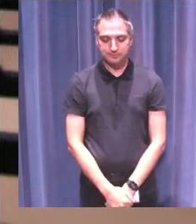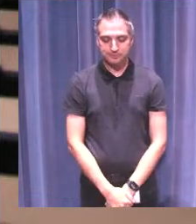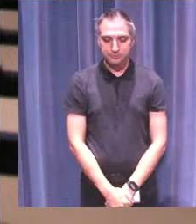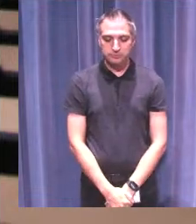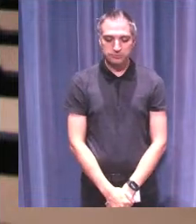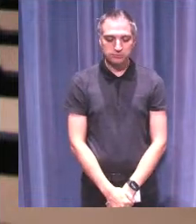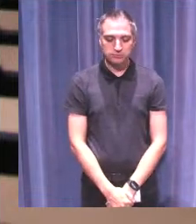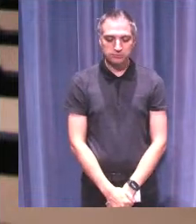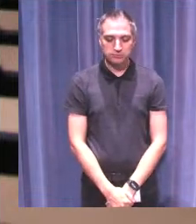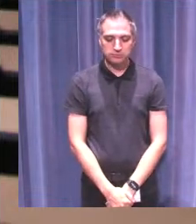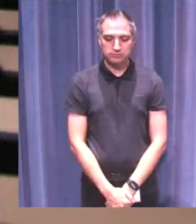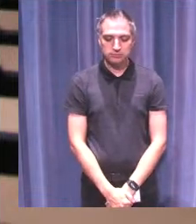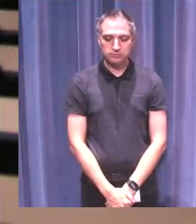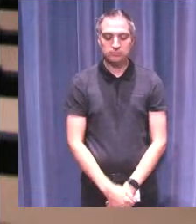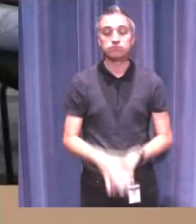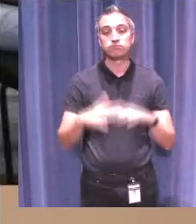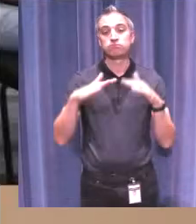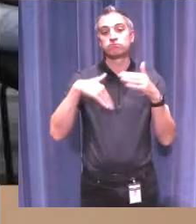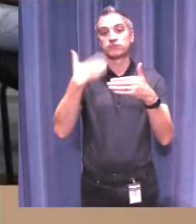The next question.